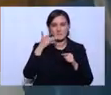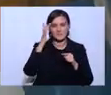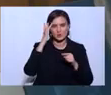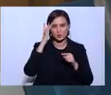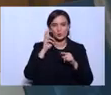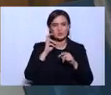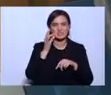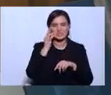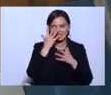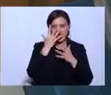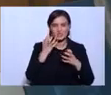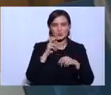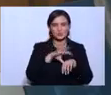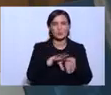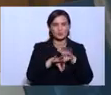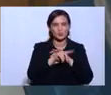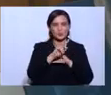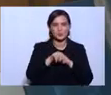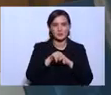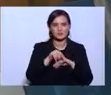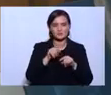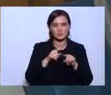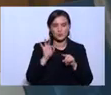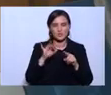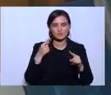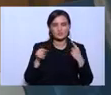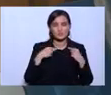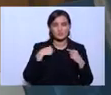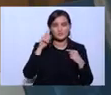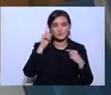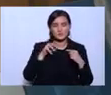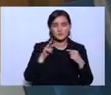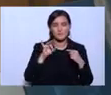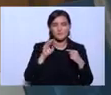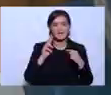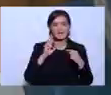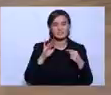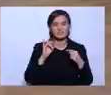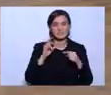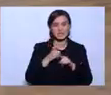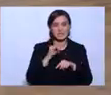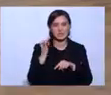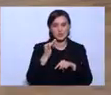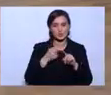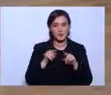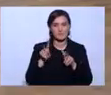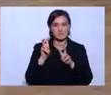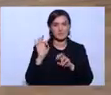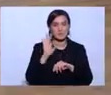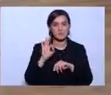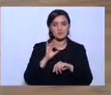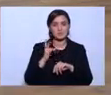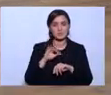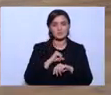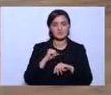And we know that Mark Twain was very interested in this topic, but he brought something to it that